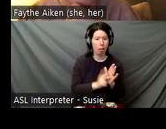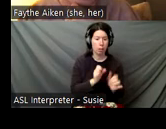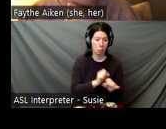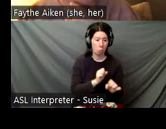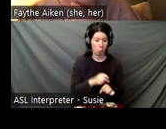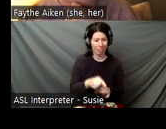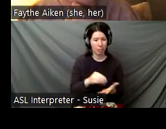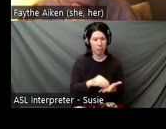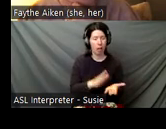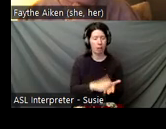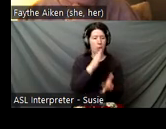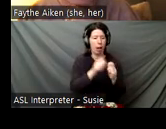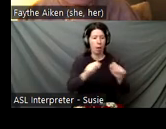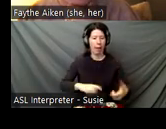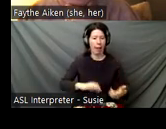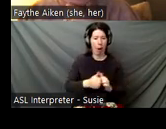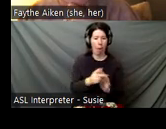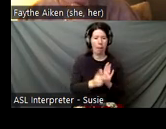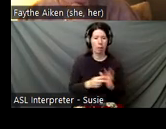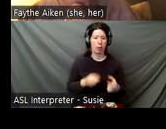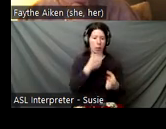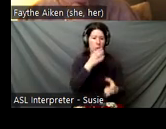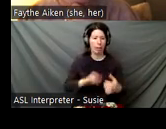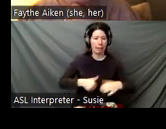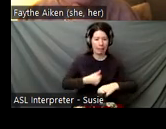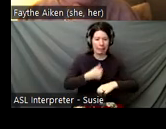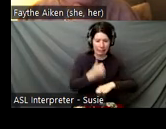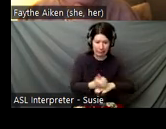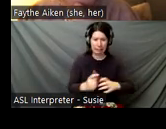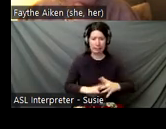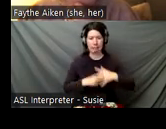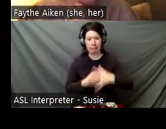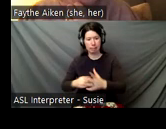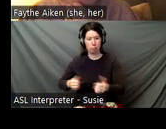are initiated, presented, adopted, and implemented.